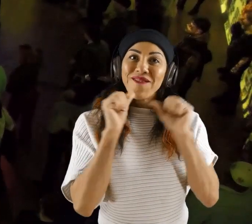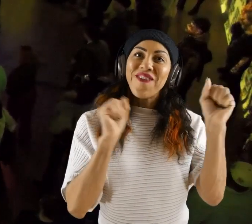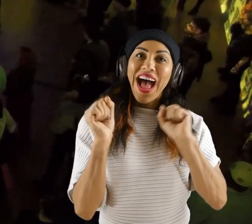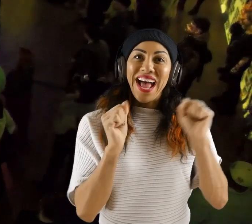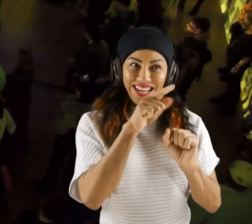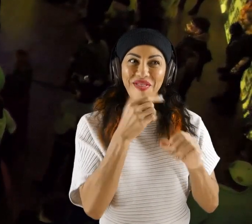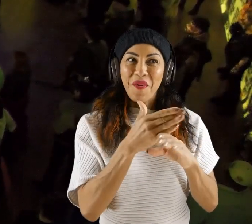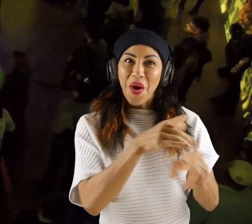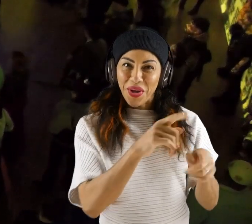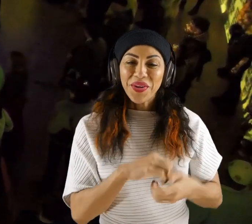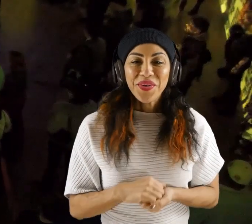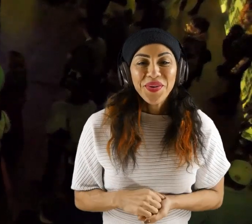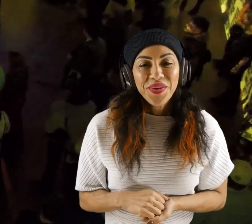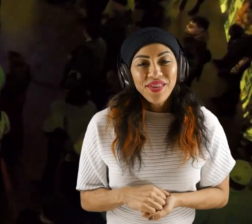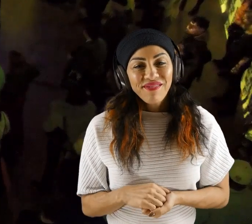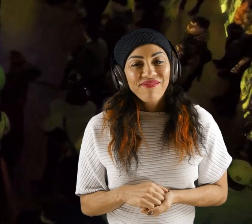We